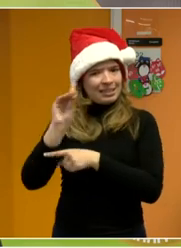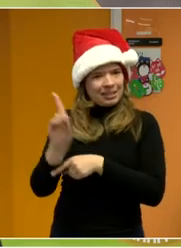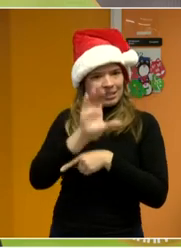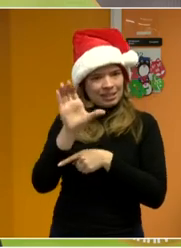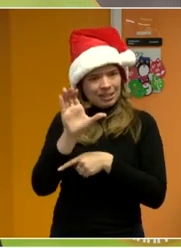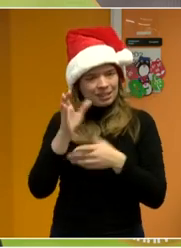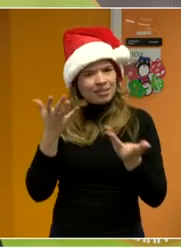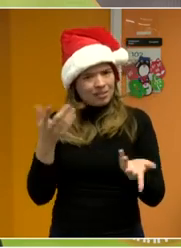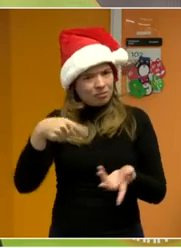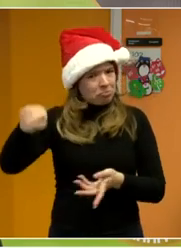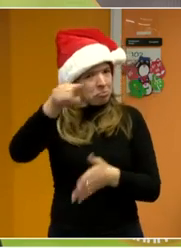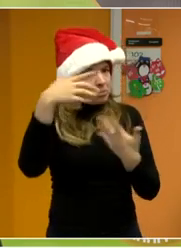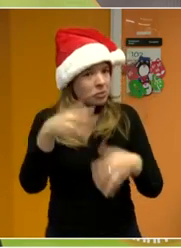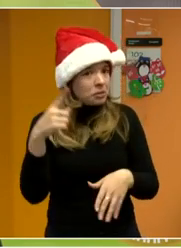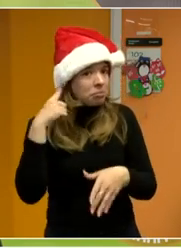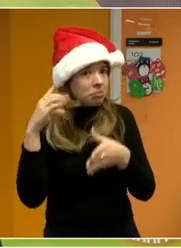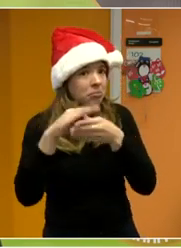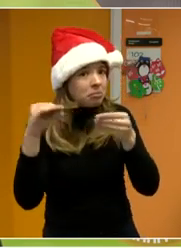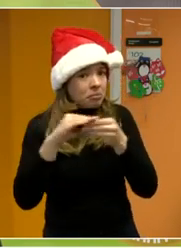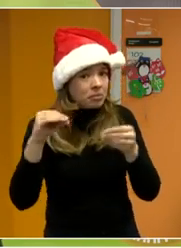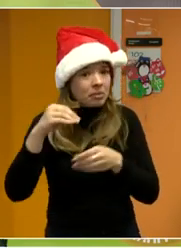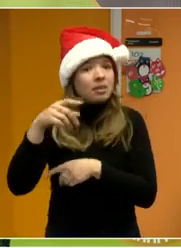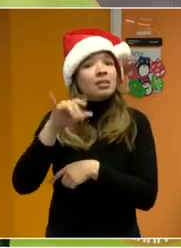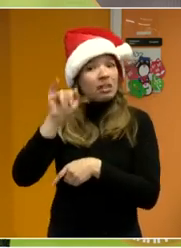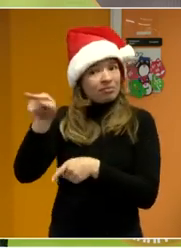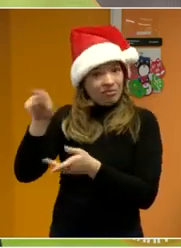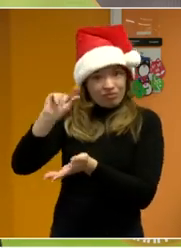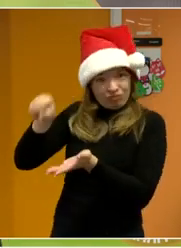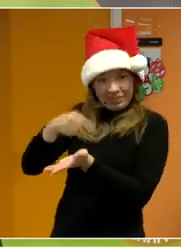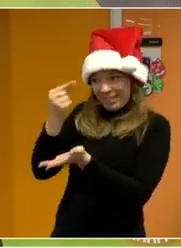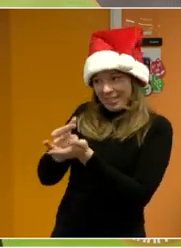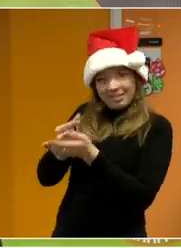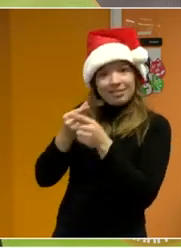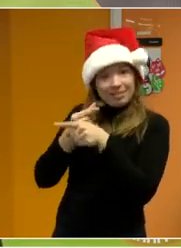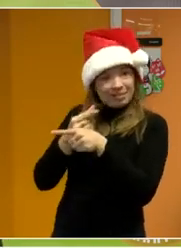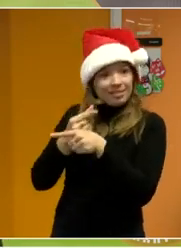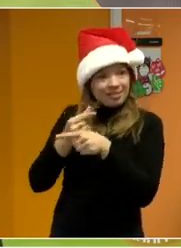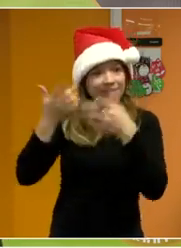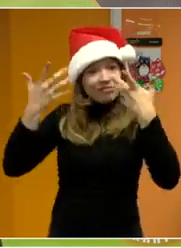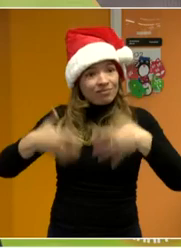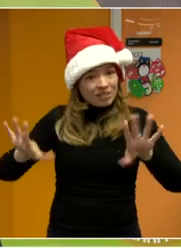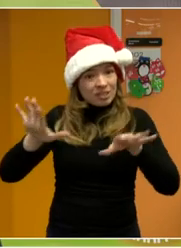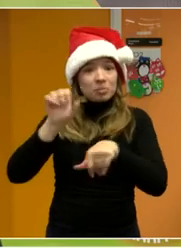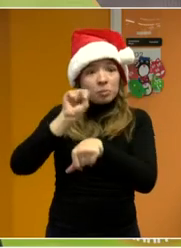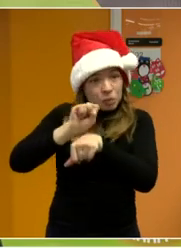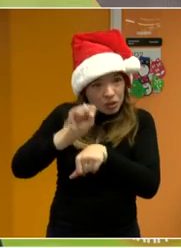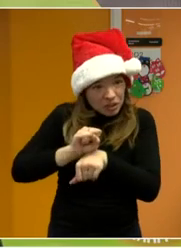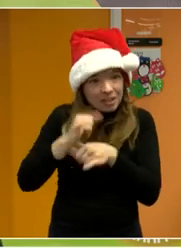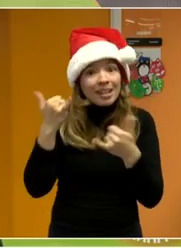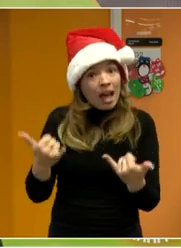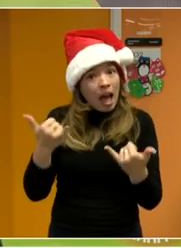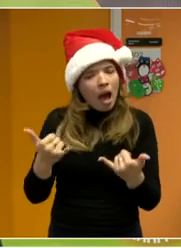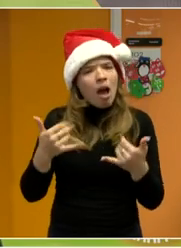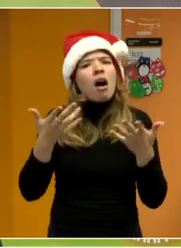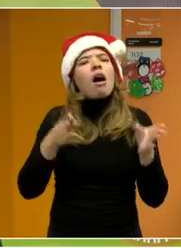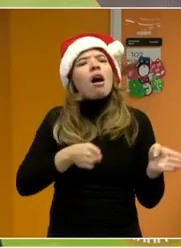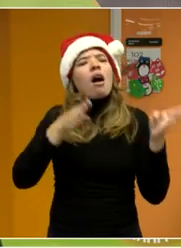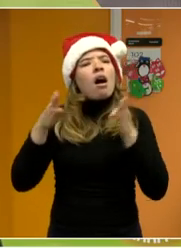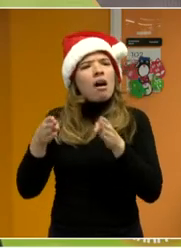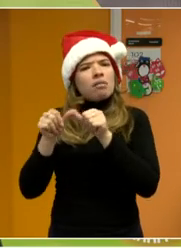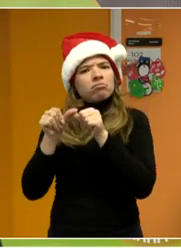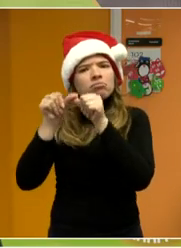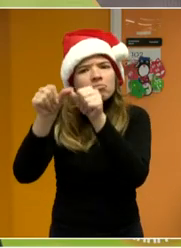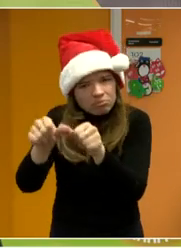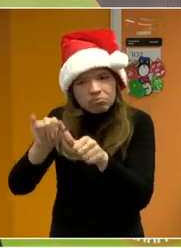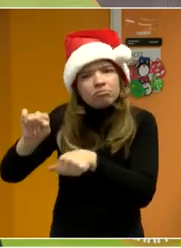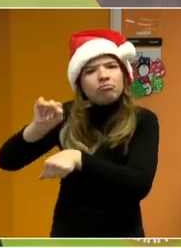DCPS graduate working in Marion Barry SYEP, and now continuing to work in